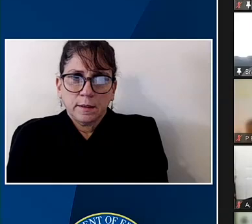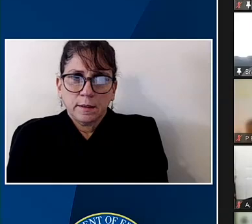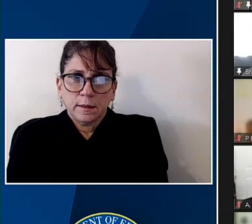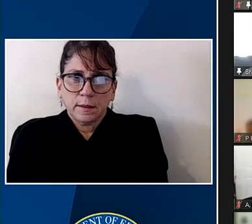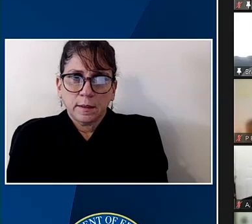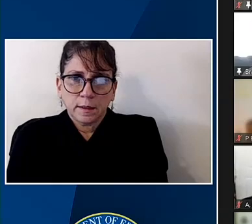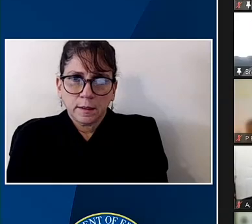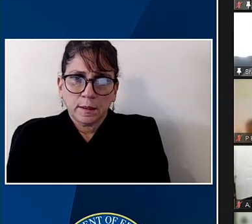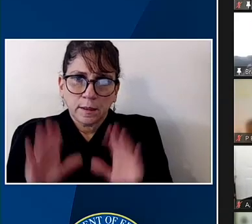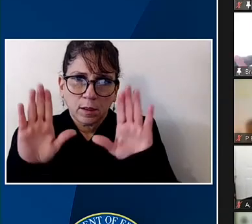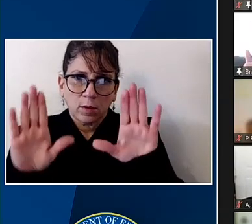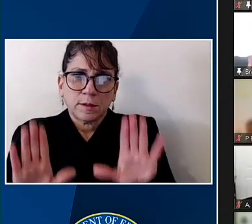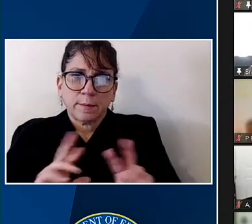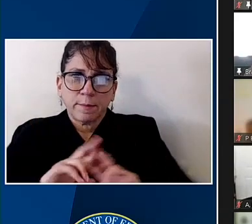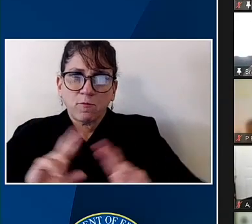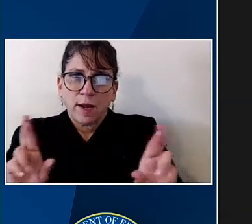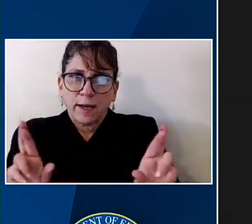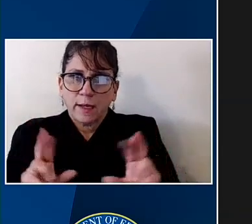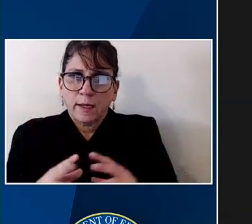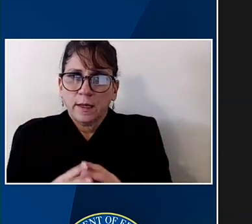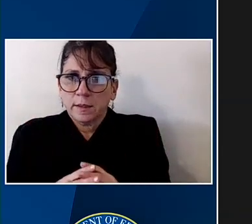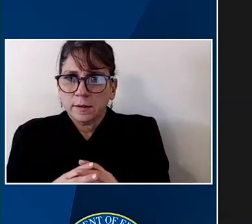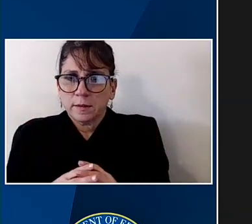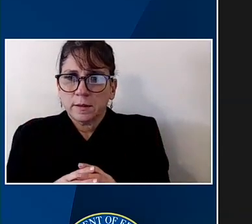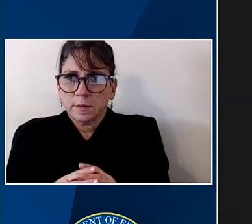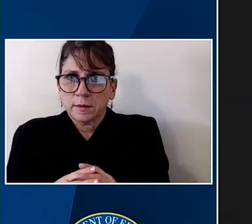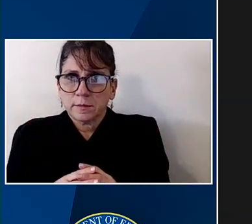Awesome. I am ready.